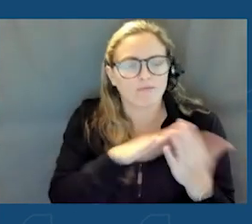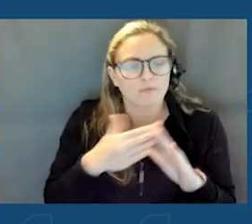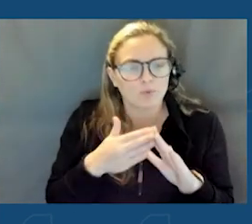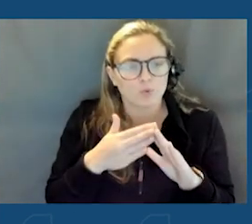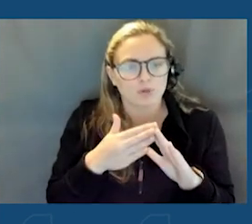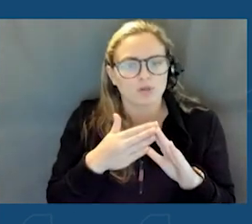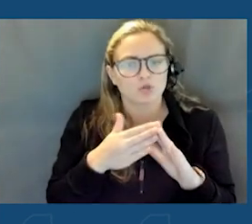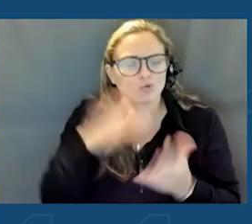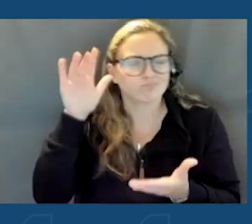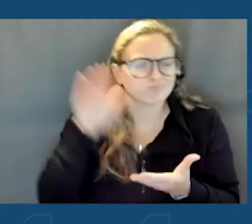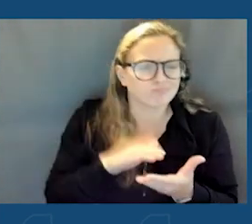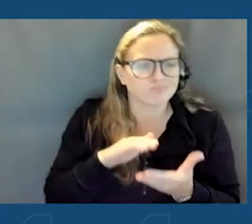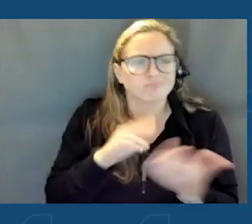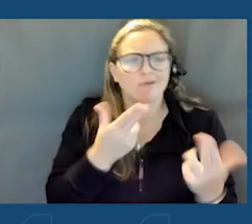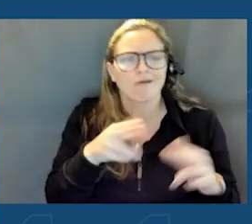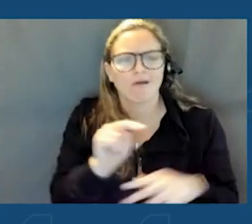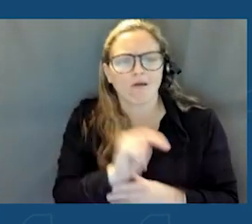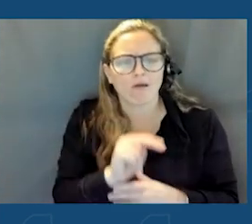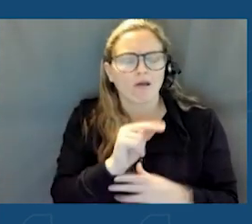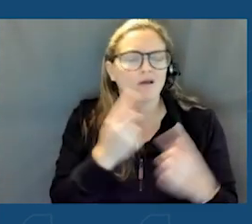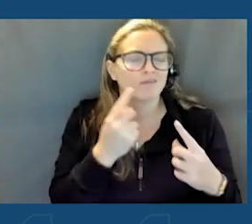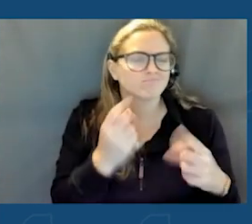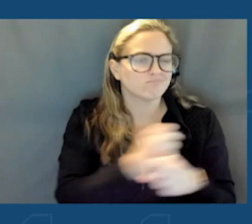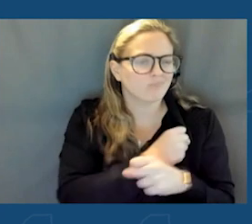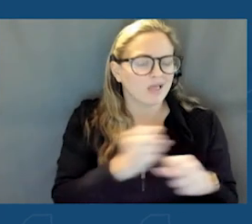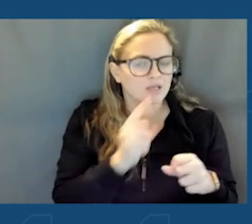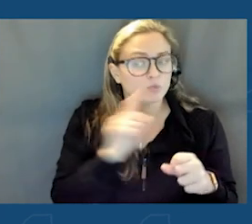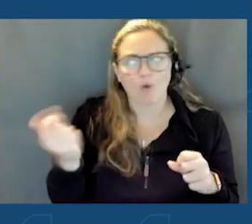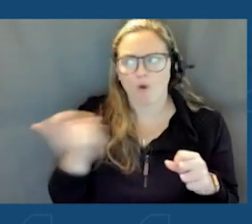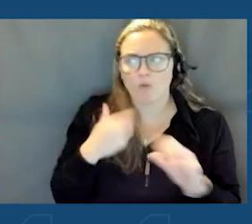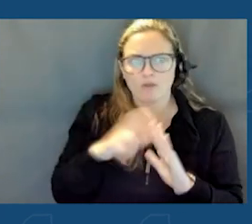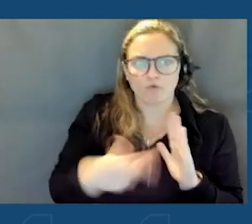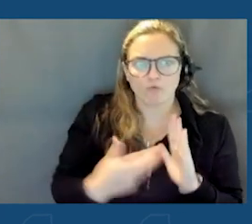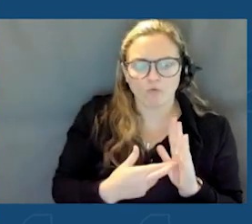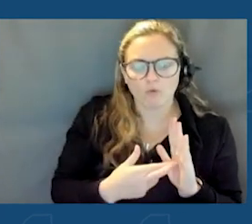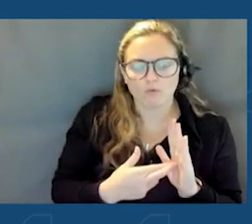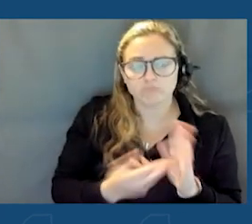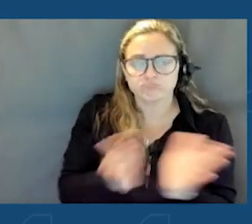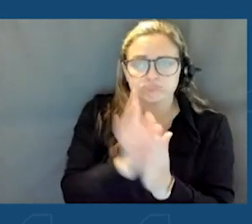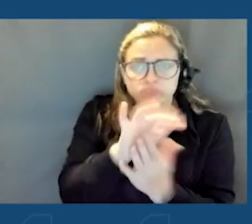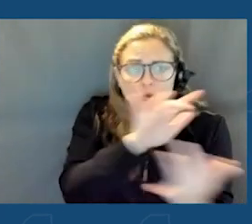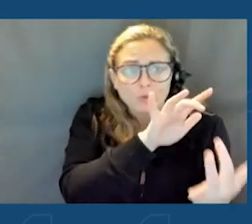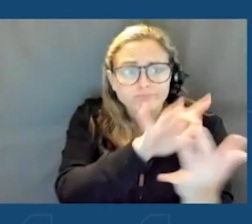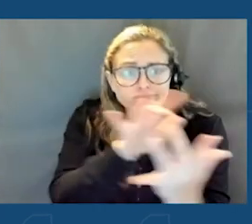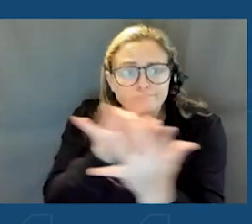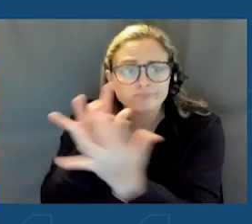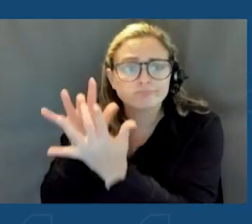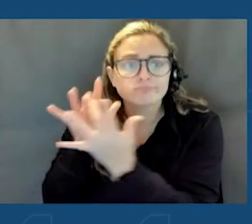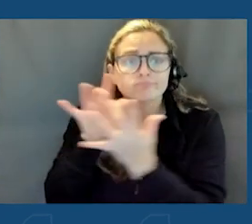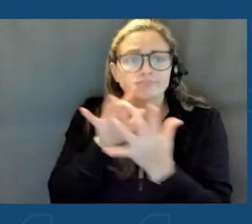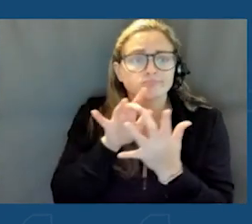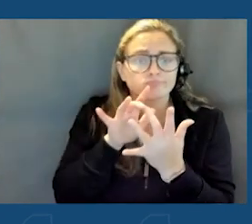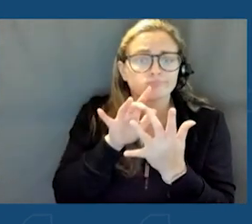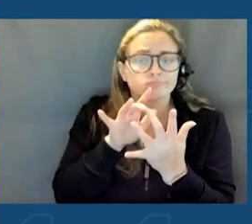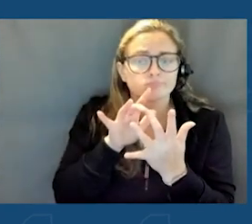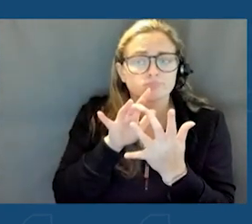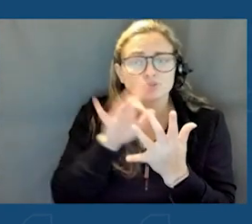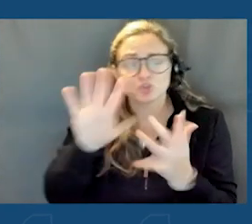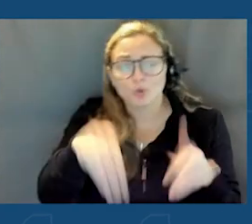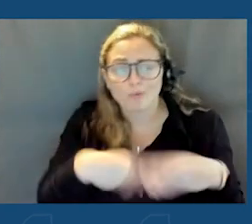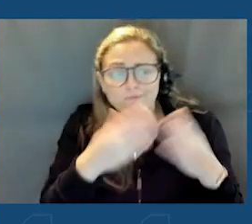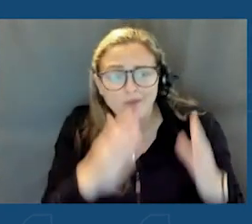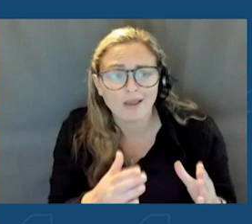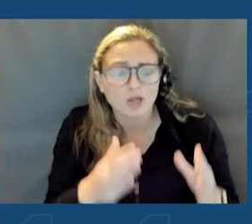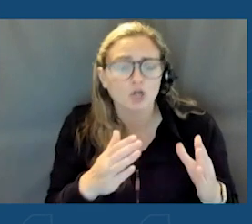violence. We all have a role to play in this fight, so we are asking you to reach out to your local Cure Violence providers,